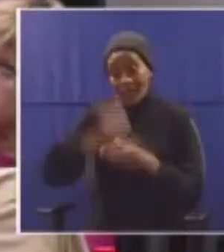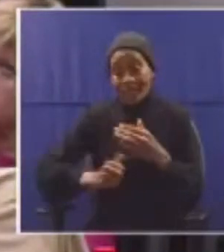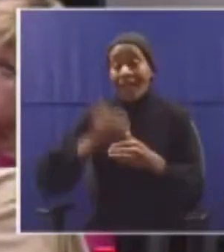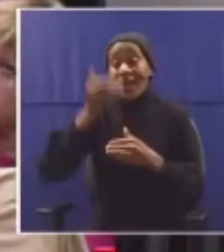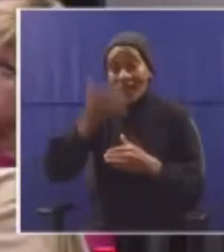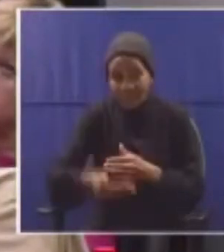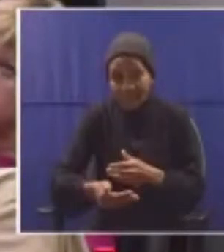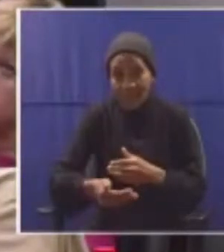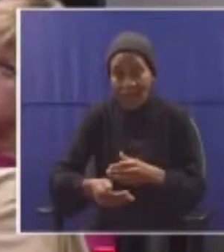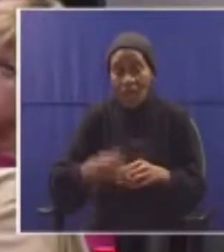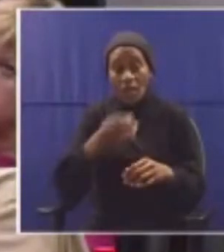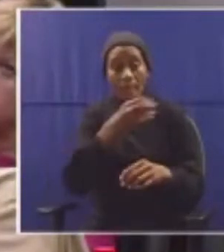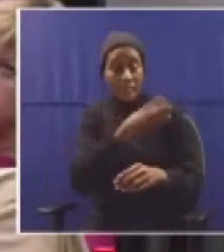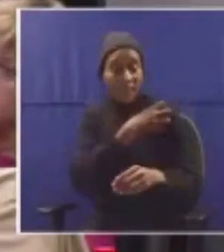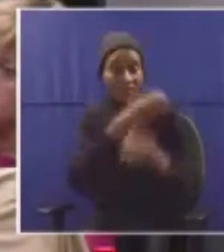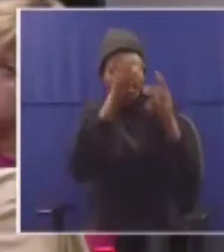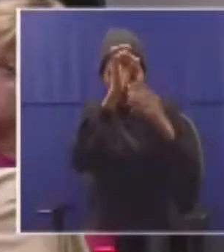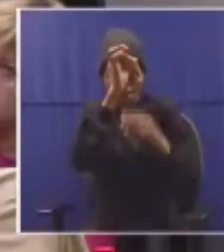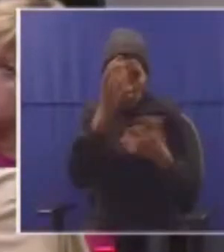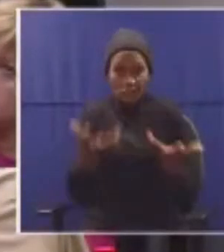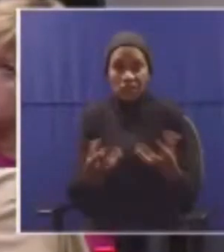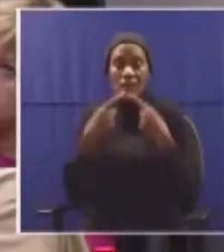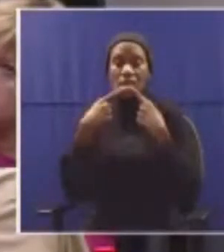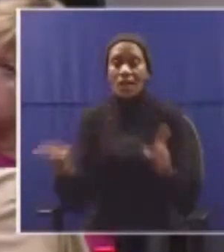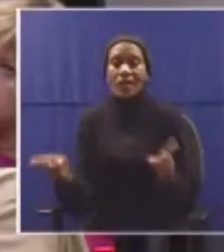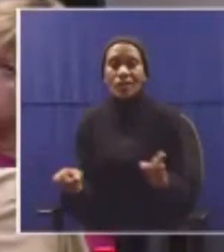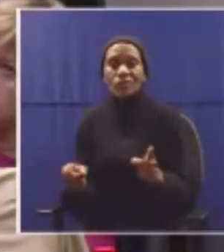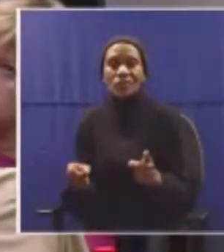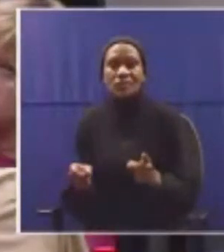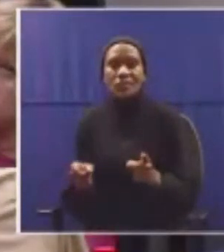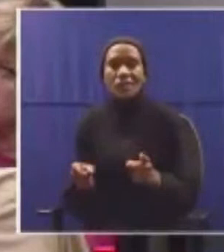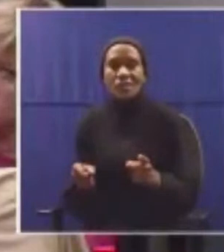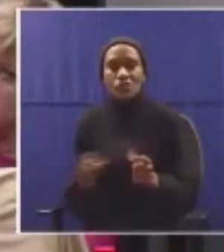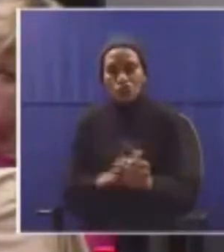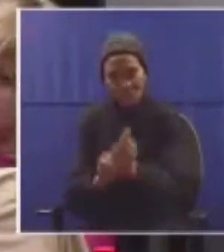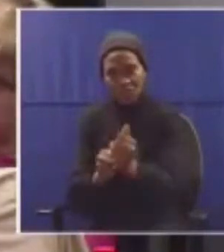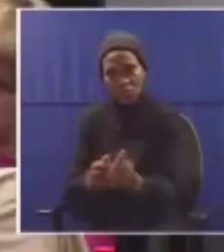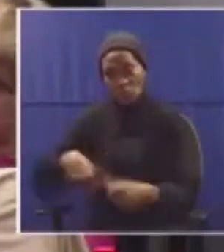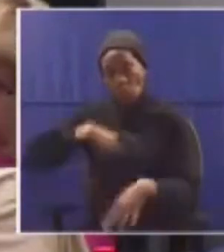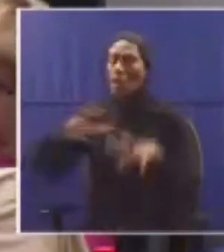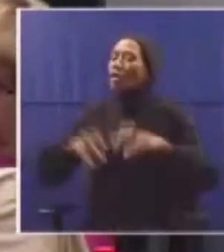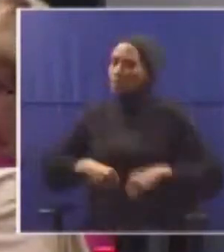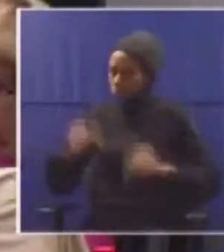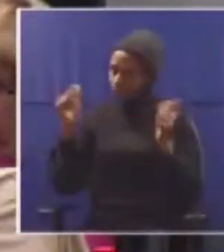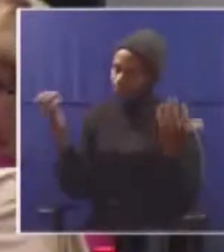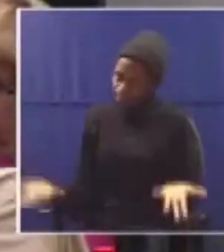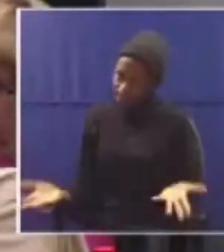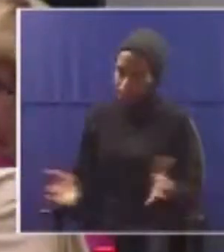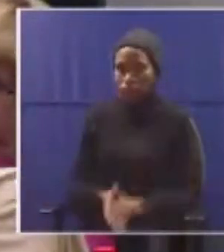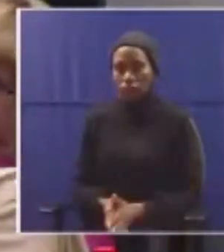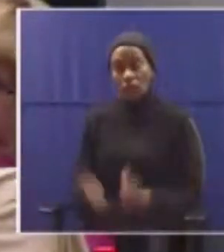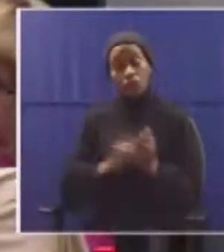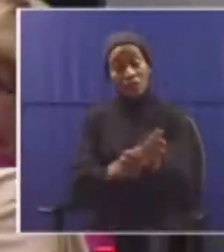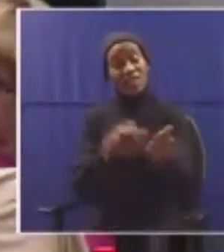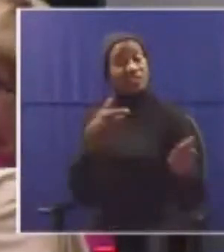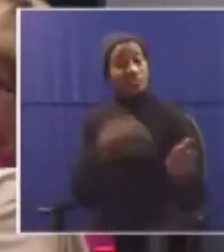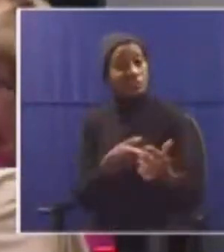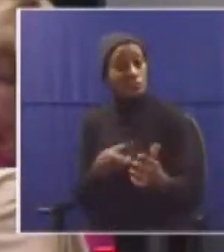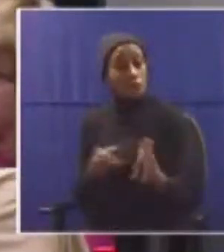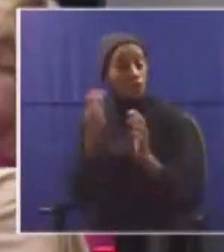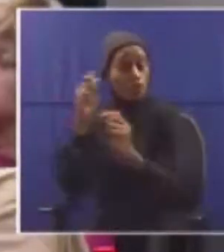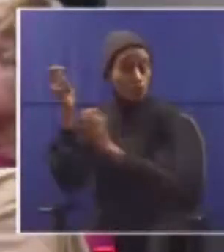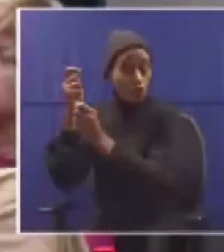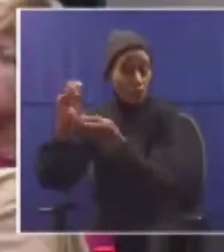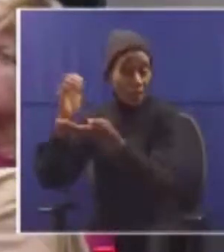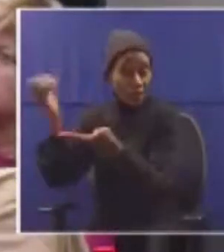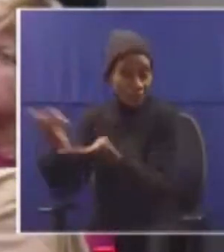the SAPS rural safety strategy, which we welcomed. In that SAPS rural safety